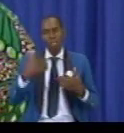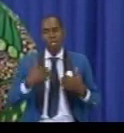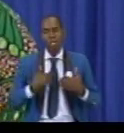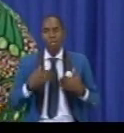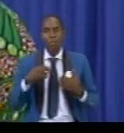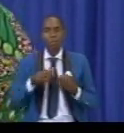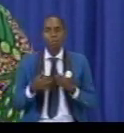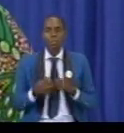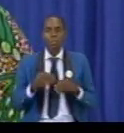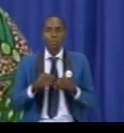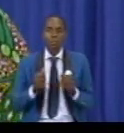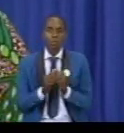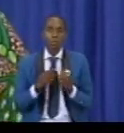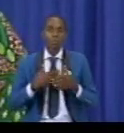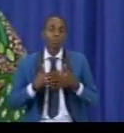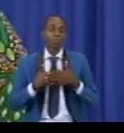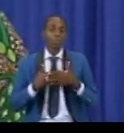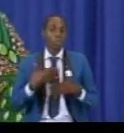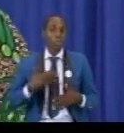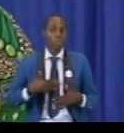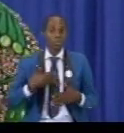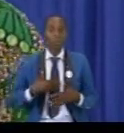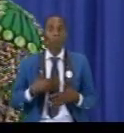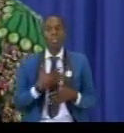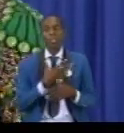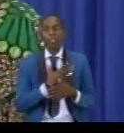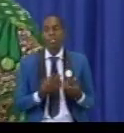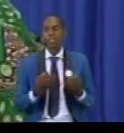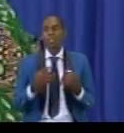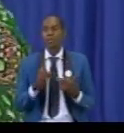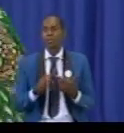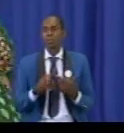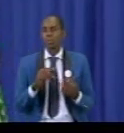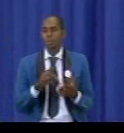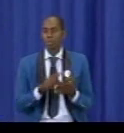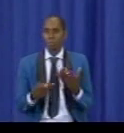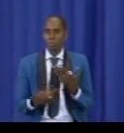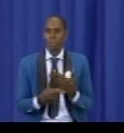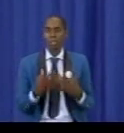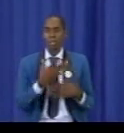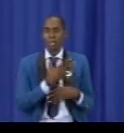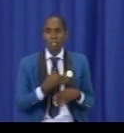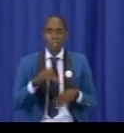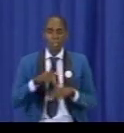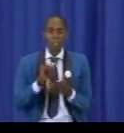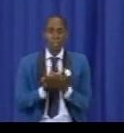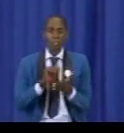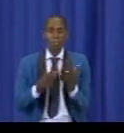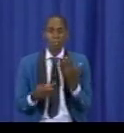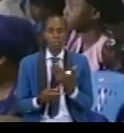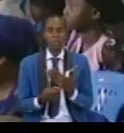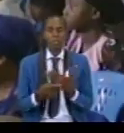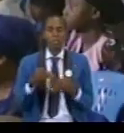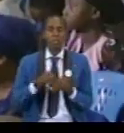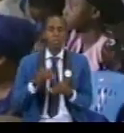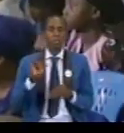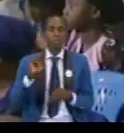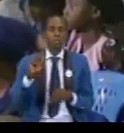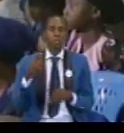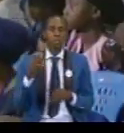Jesu gba to se program wa fi owo le aya mi mo de ri tu sile mo ra anu gba. Praise the Lord.